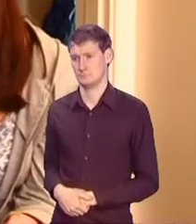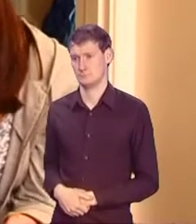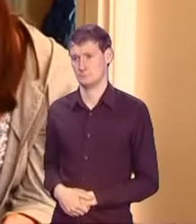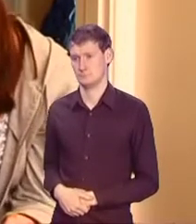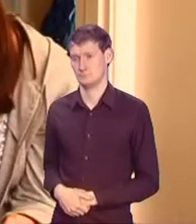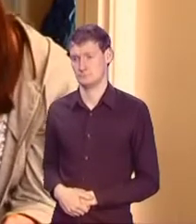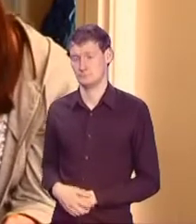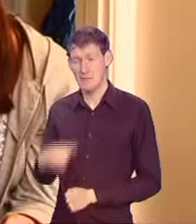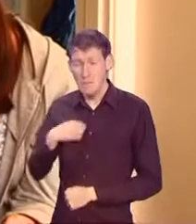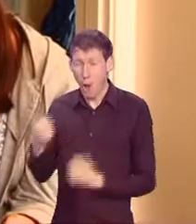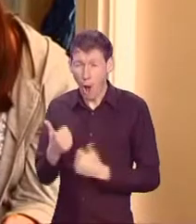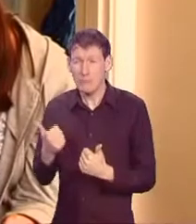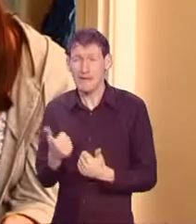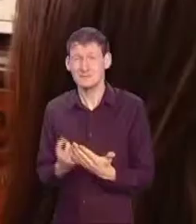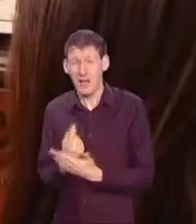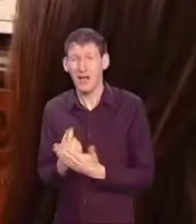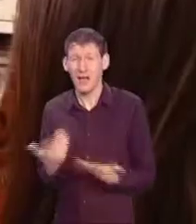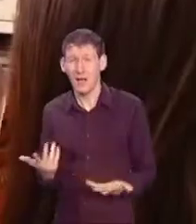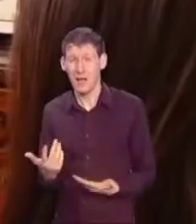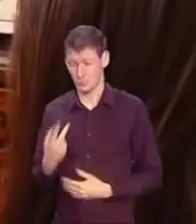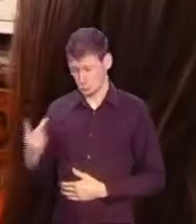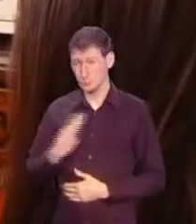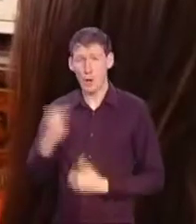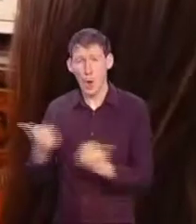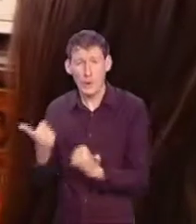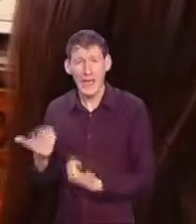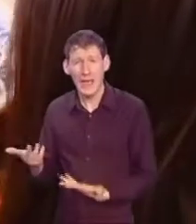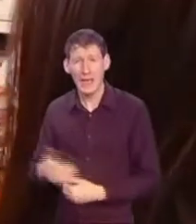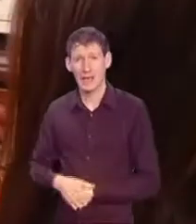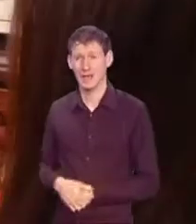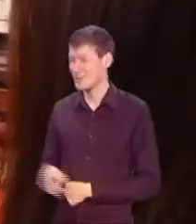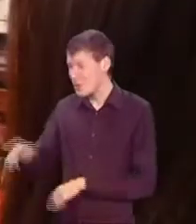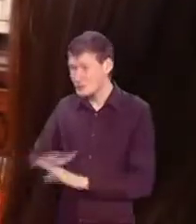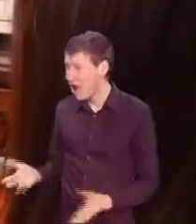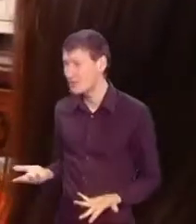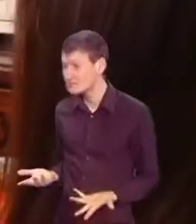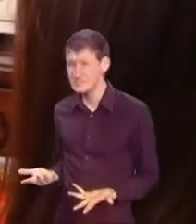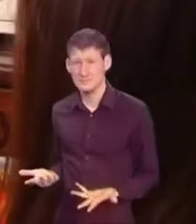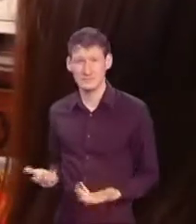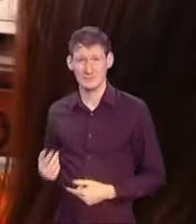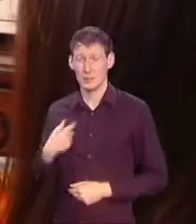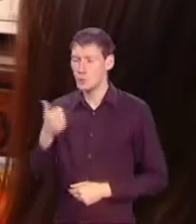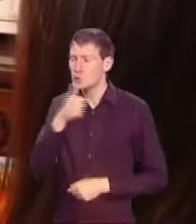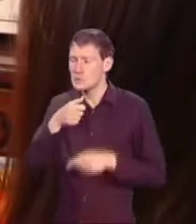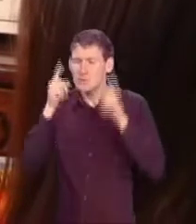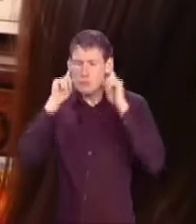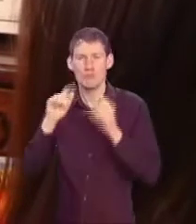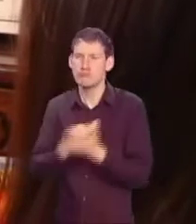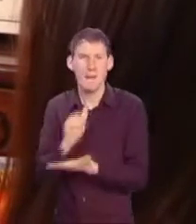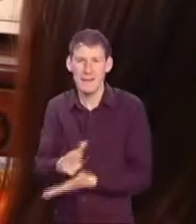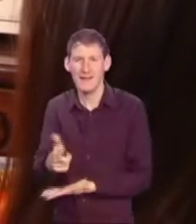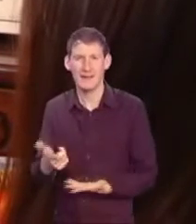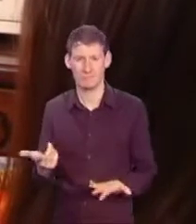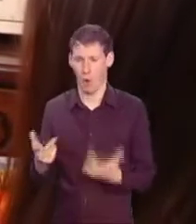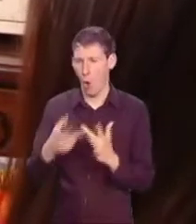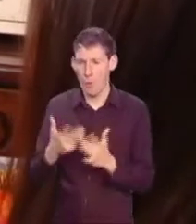I'm all right sometimes. I'm okay with you. But you're not though. I don't think you're using your hearing aid properly or any